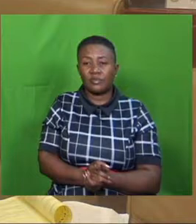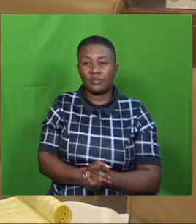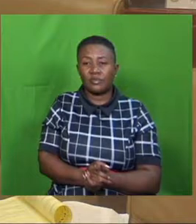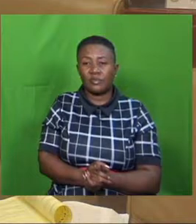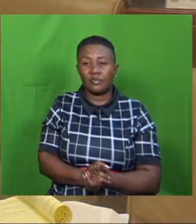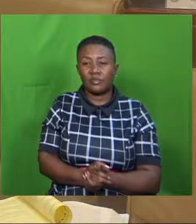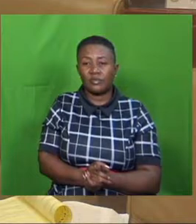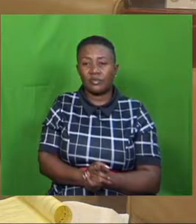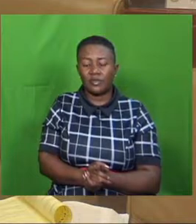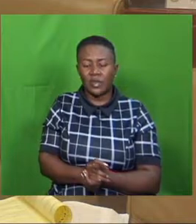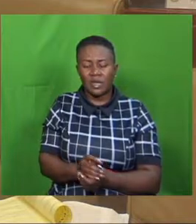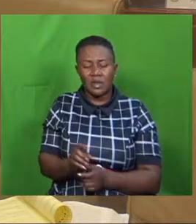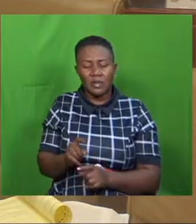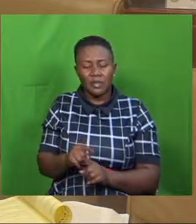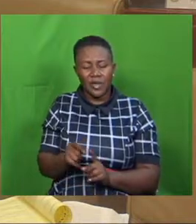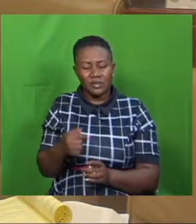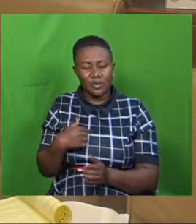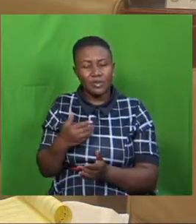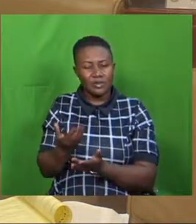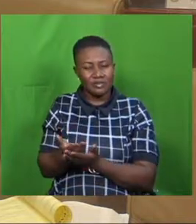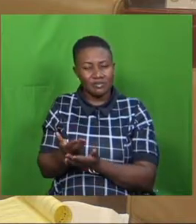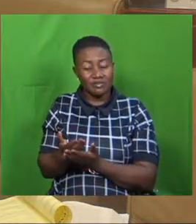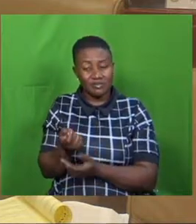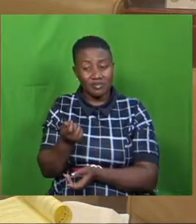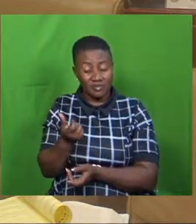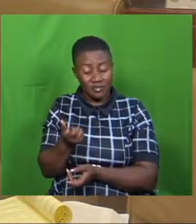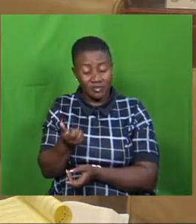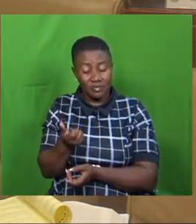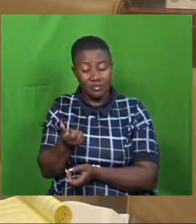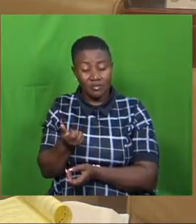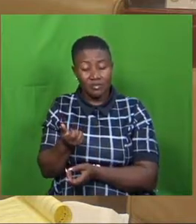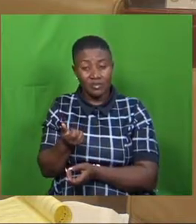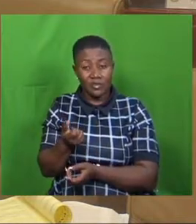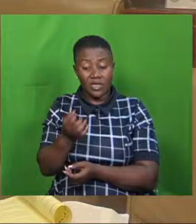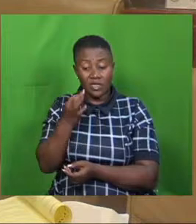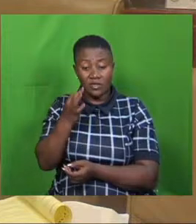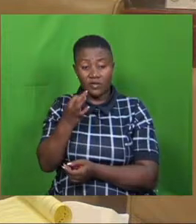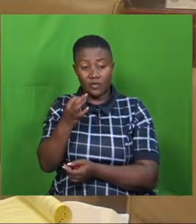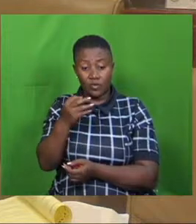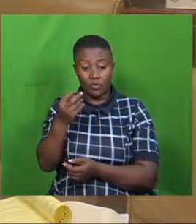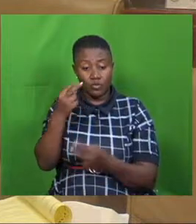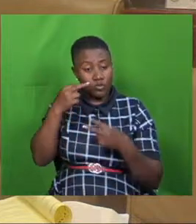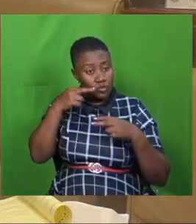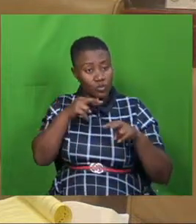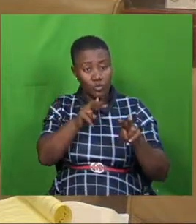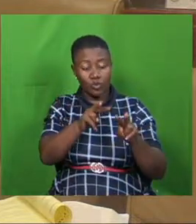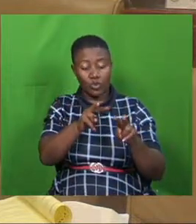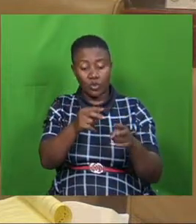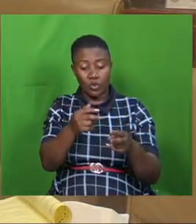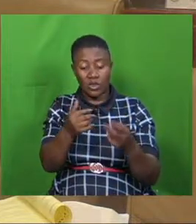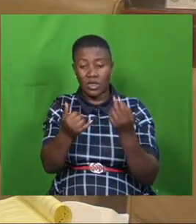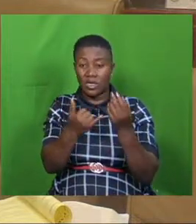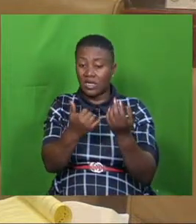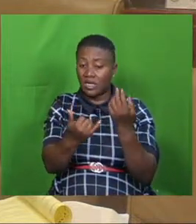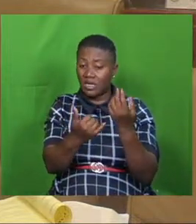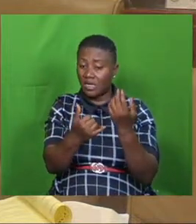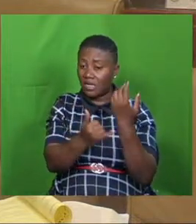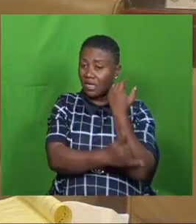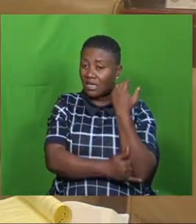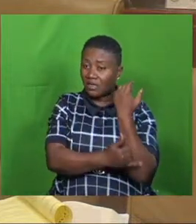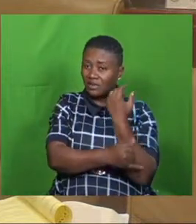I beg to differ. If you look at a country in which the deficit is ever